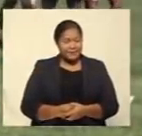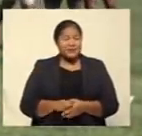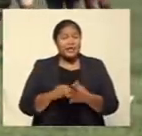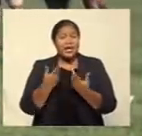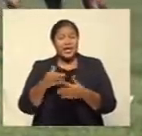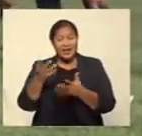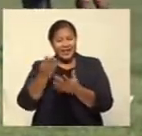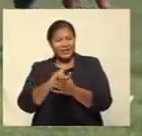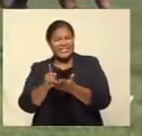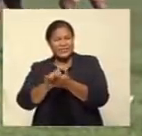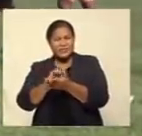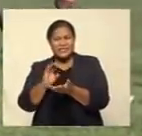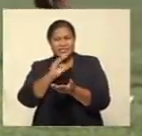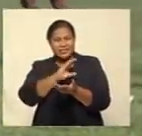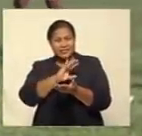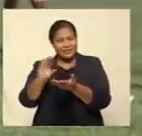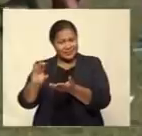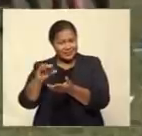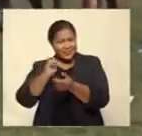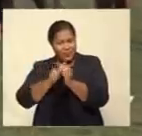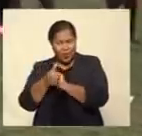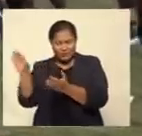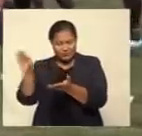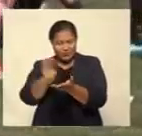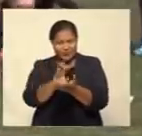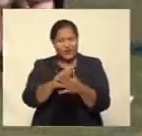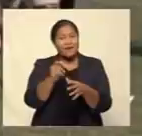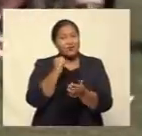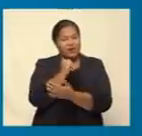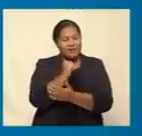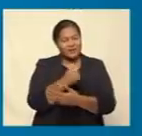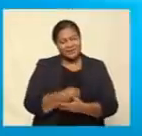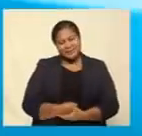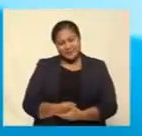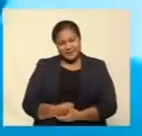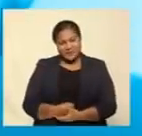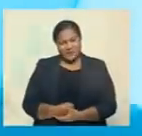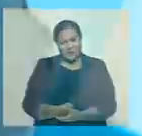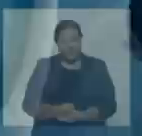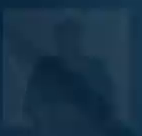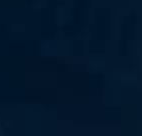keen interest from private investors in Fijian Drua.